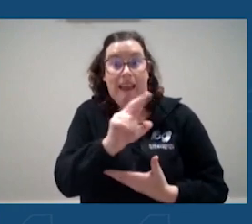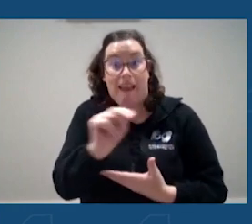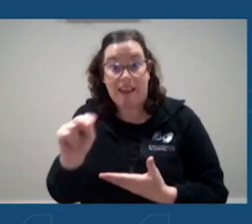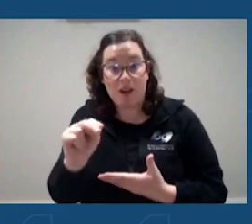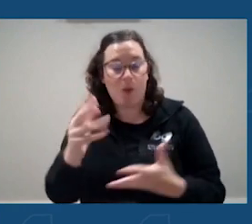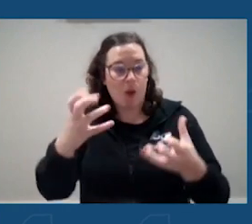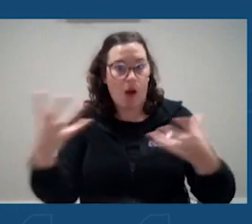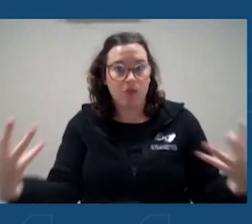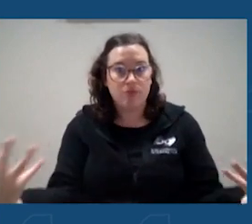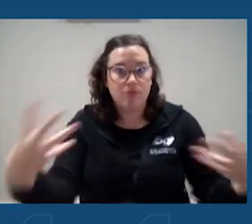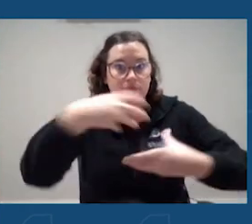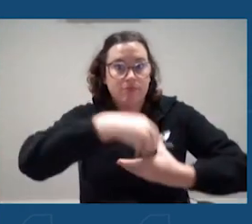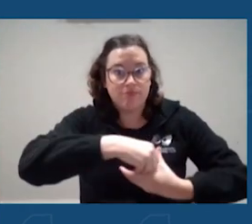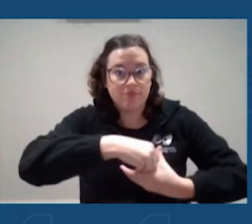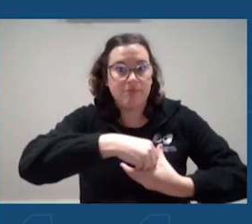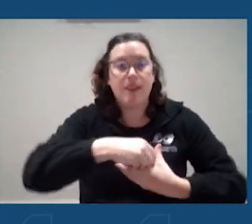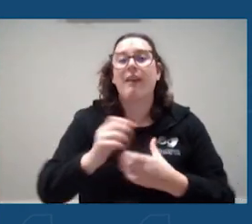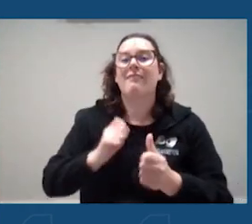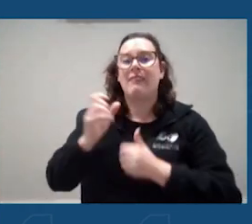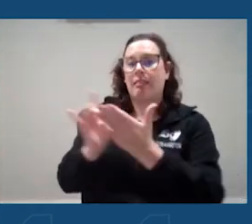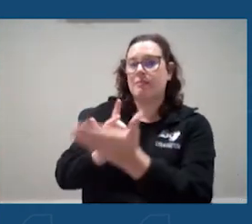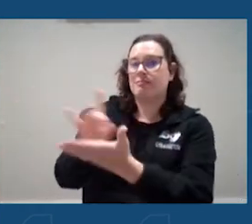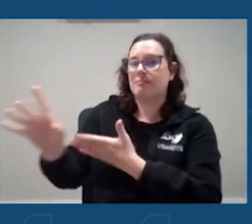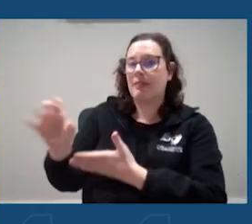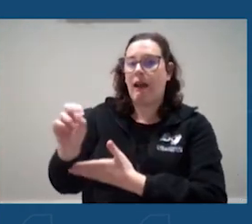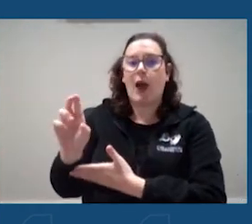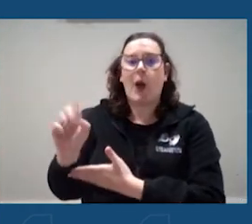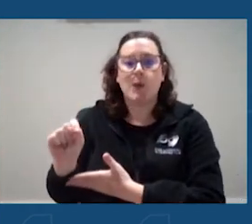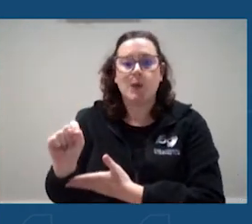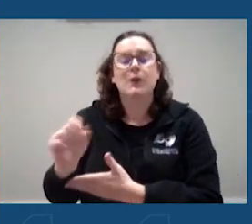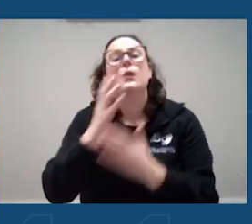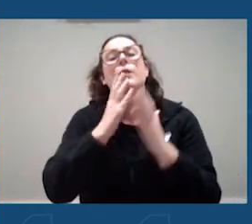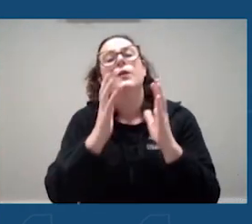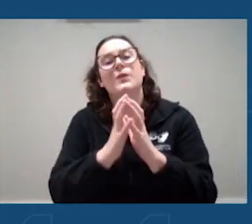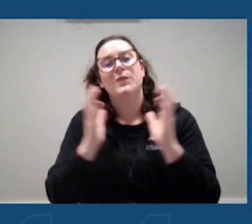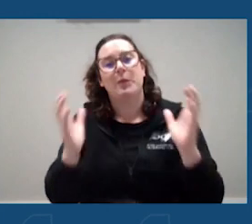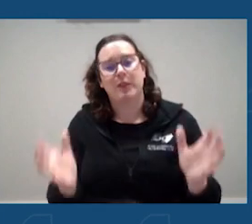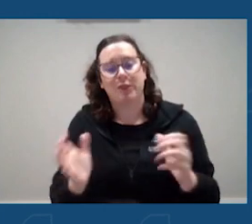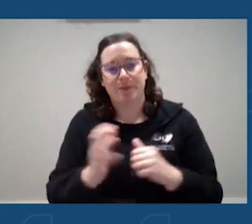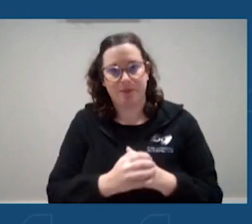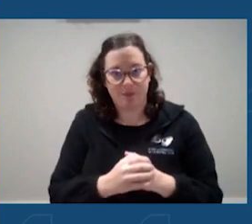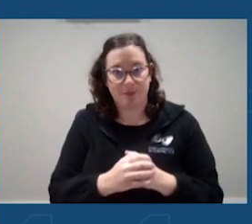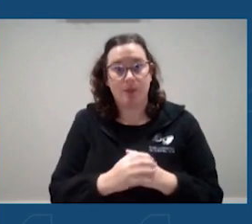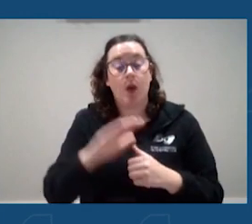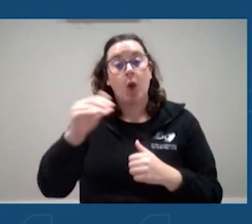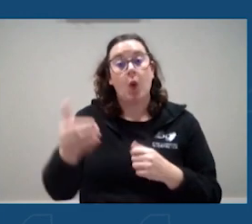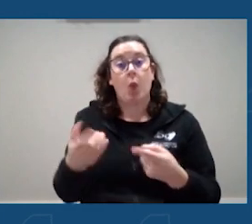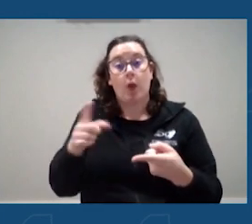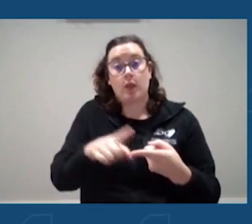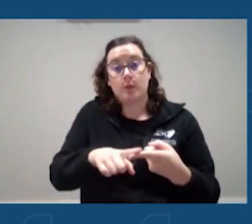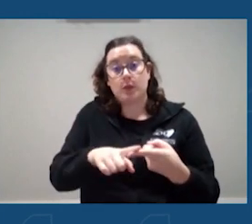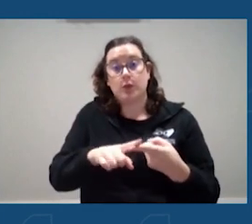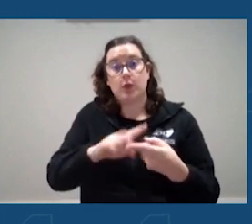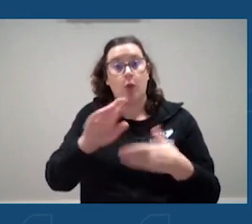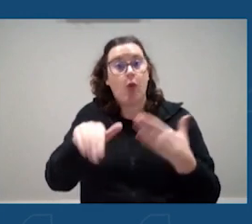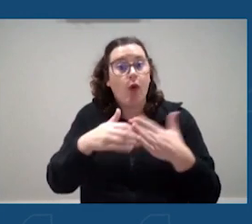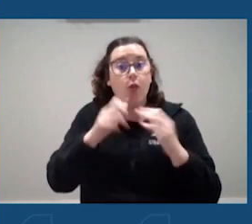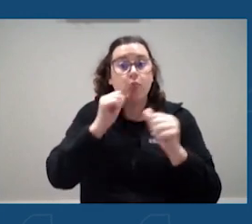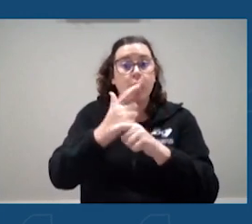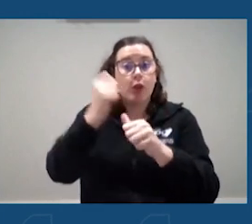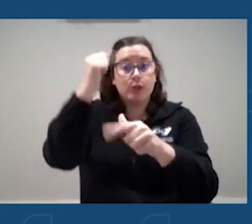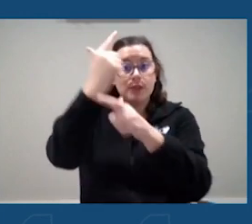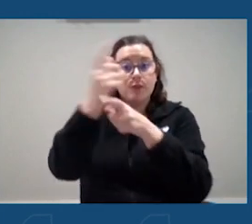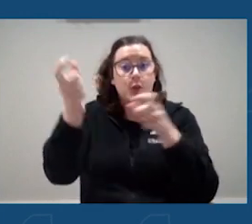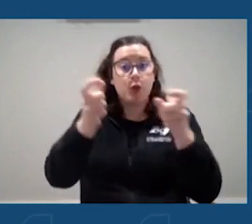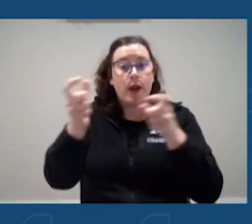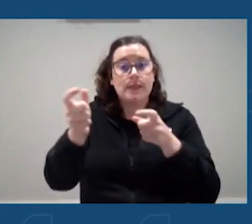involved to get the violence out. So thank y'all so much. Welcome to all our brothers and sisters from the crisis management